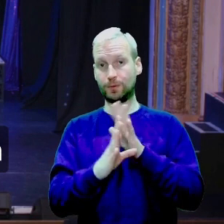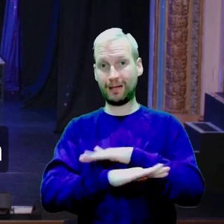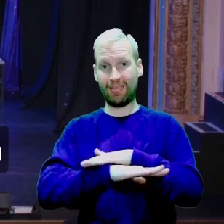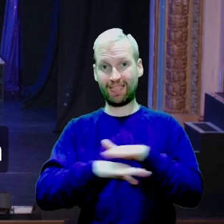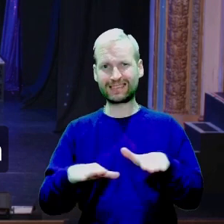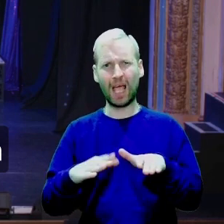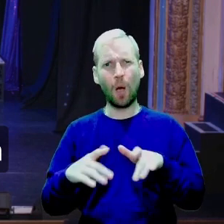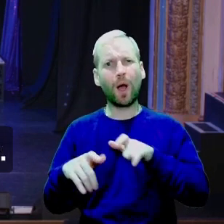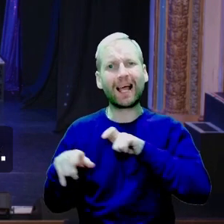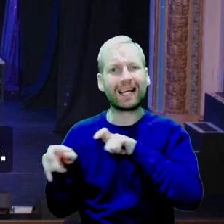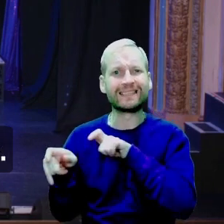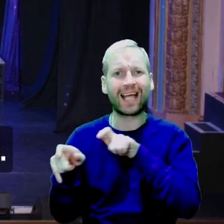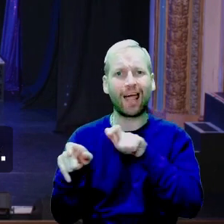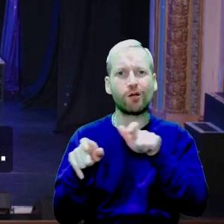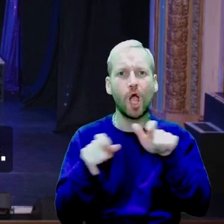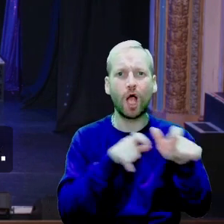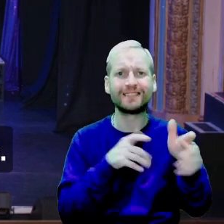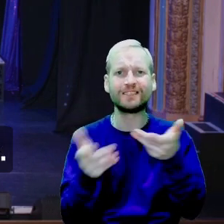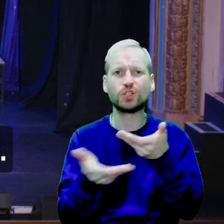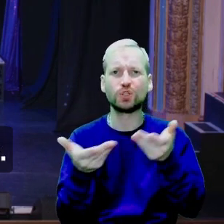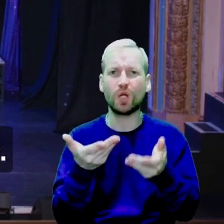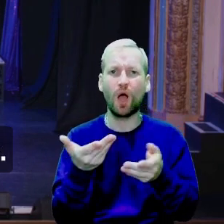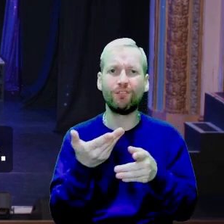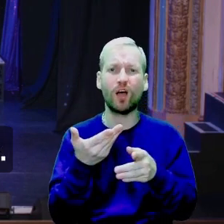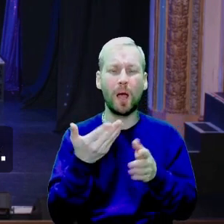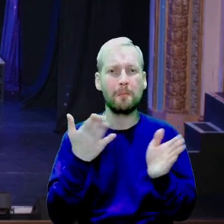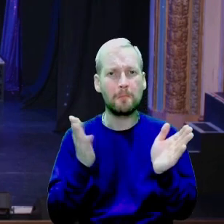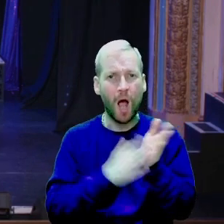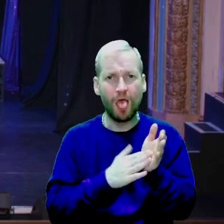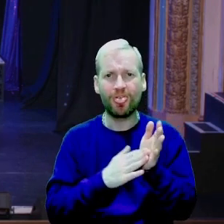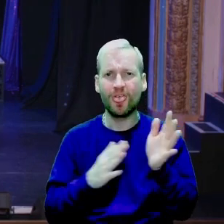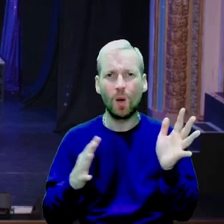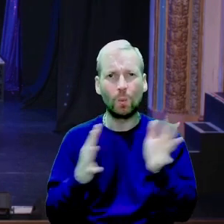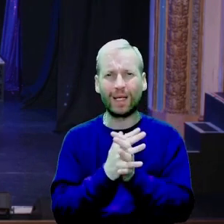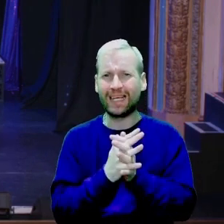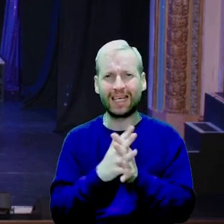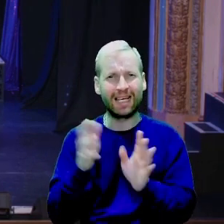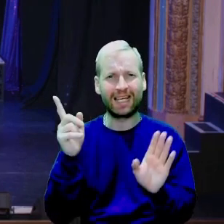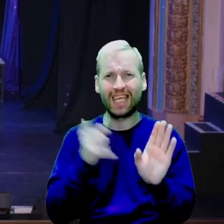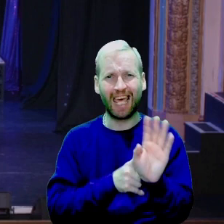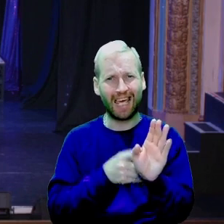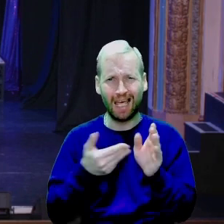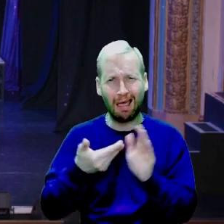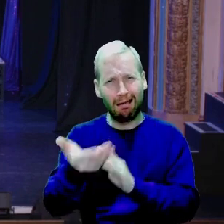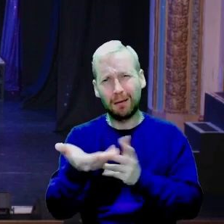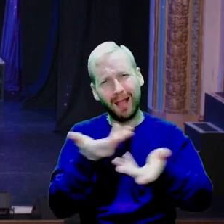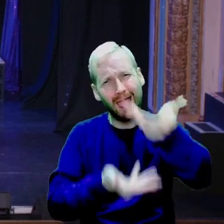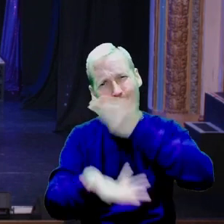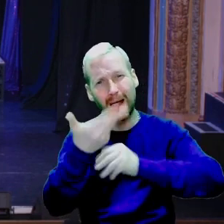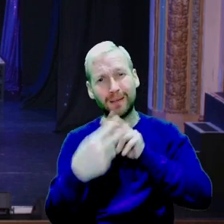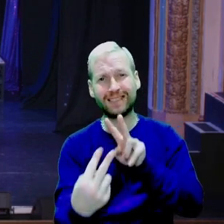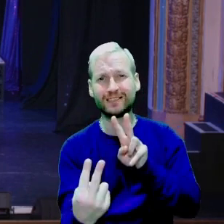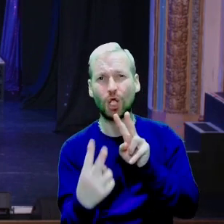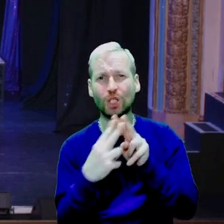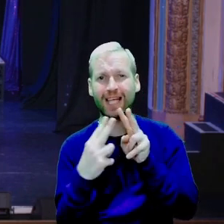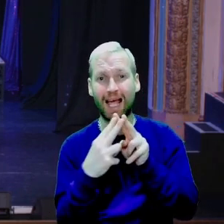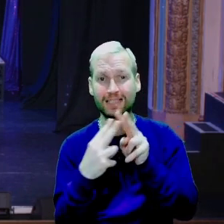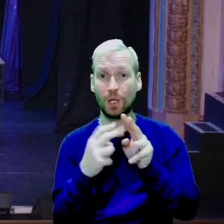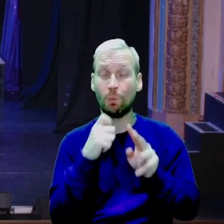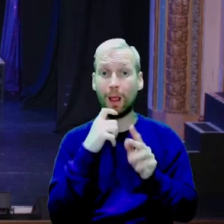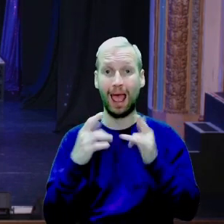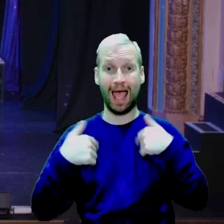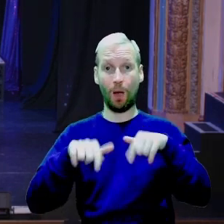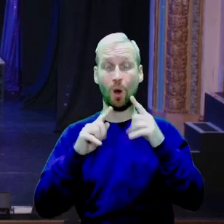a continual discussion over the next few months and weeks and years. So please do get in touch. I know that there's contact details on our